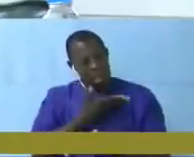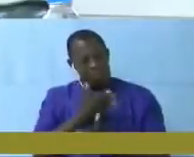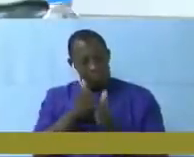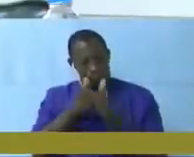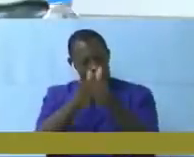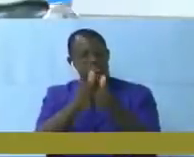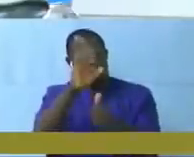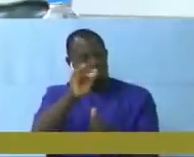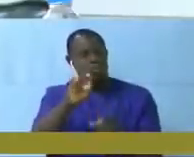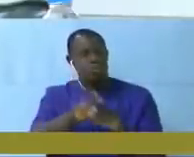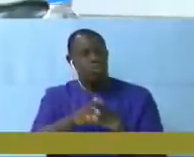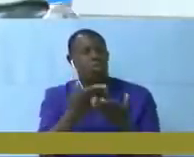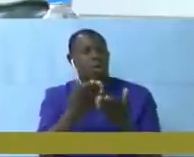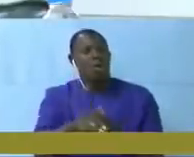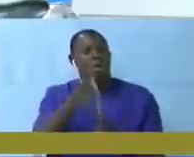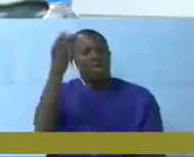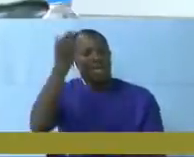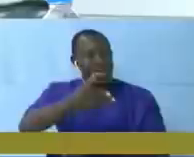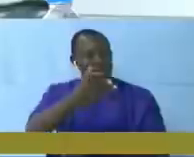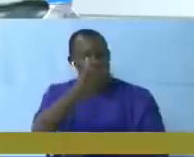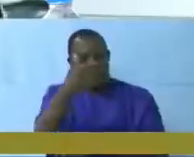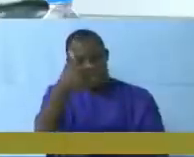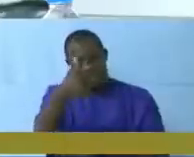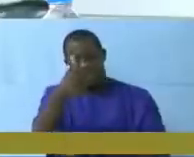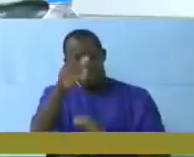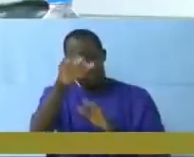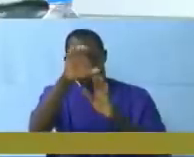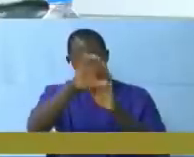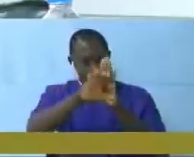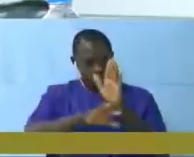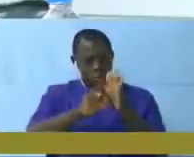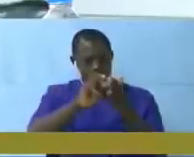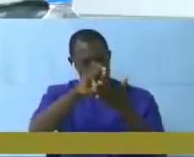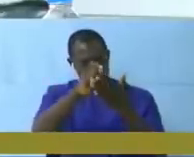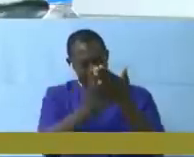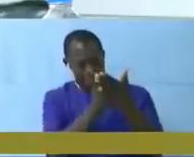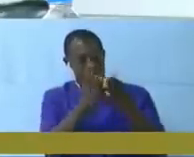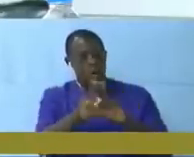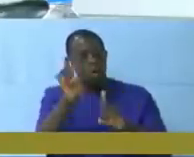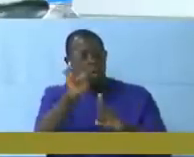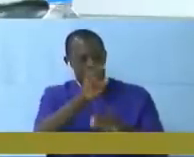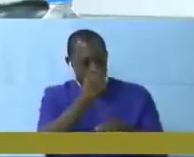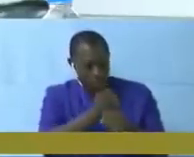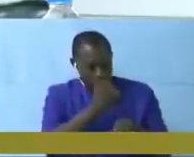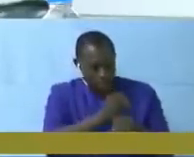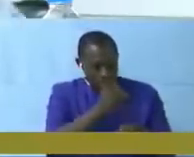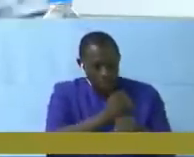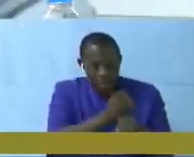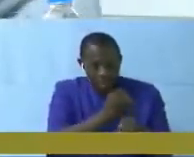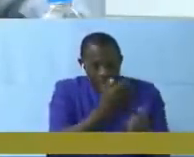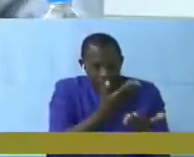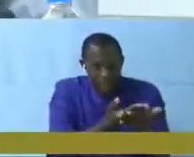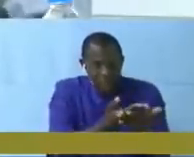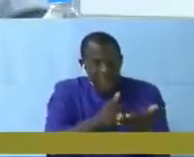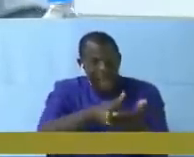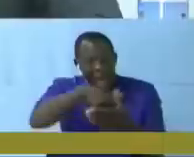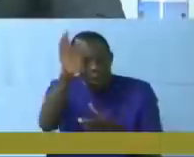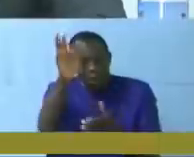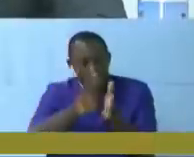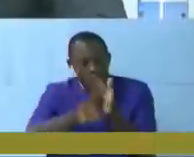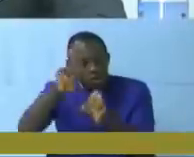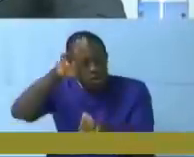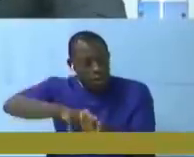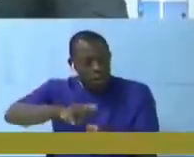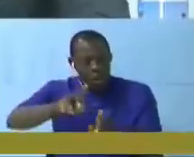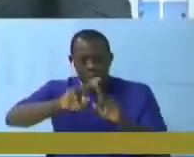provided for the 1996 draft, but what came out of the kitchen was completely different. But we will come back to that. Let's go